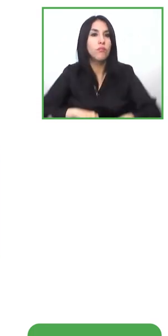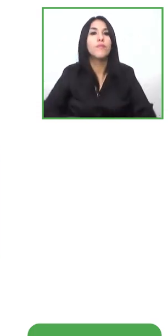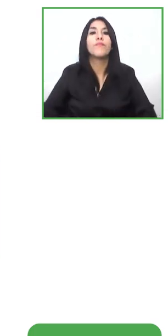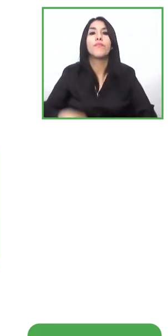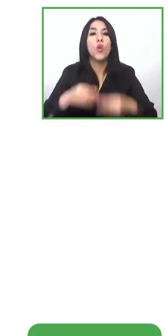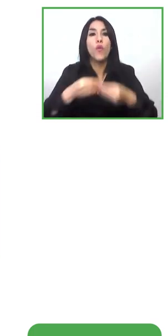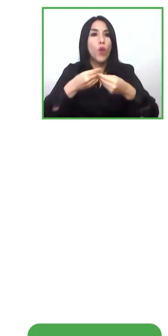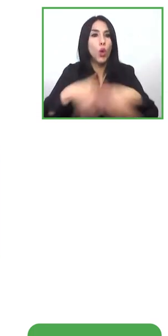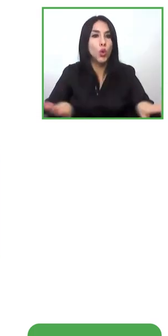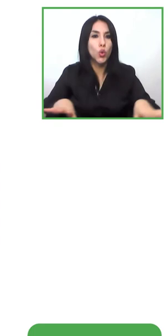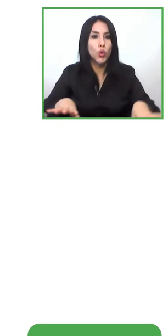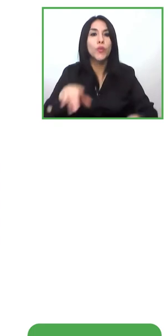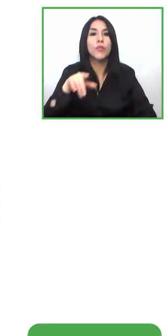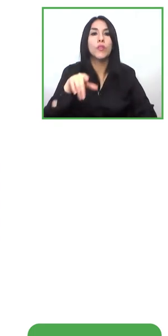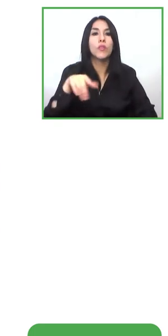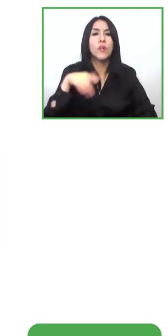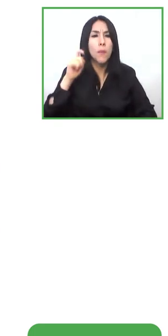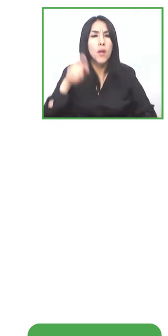aside, and